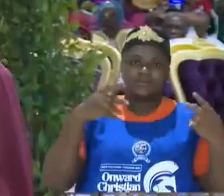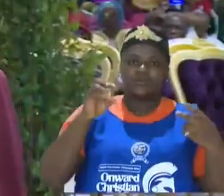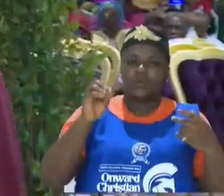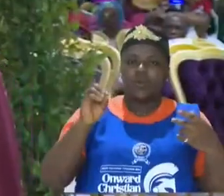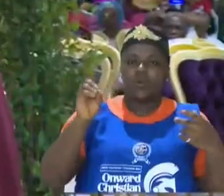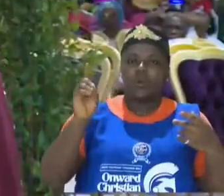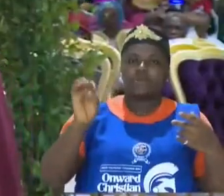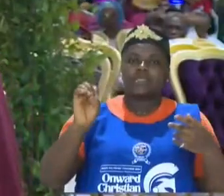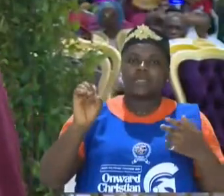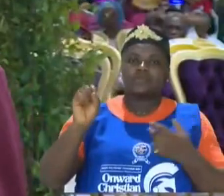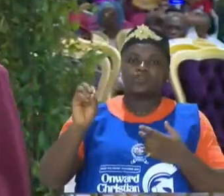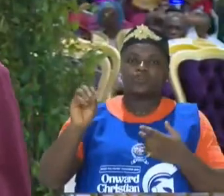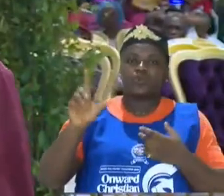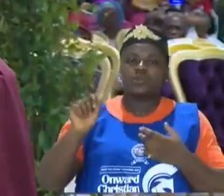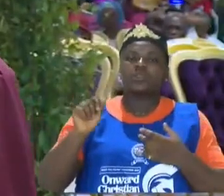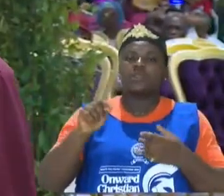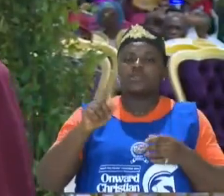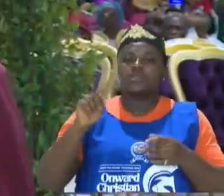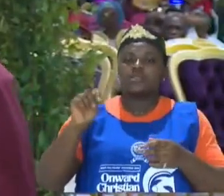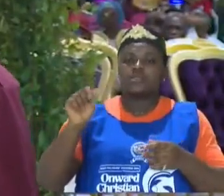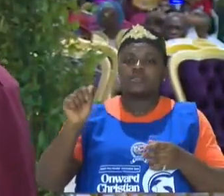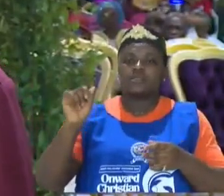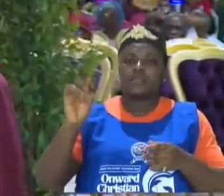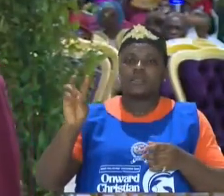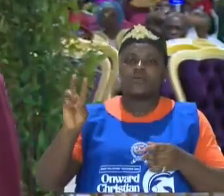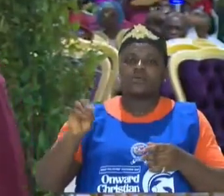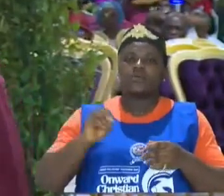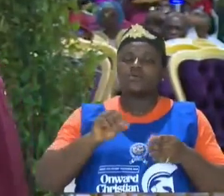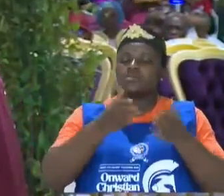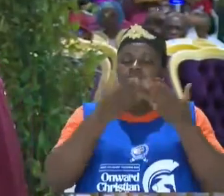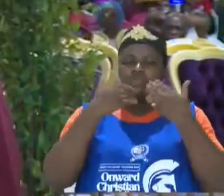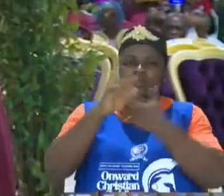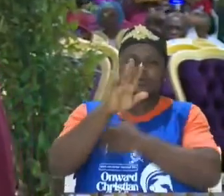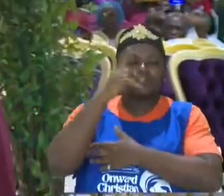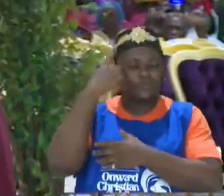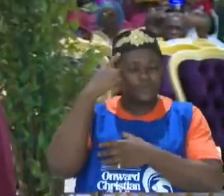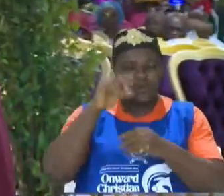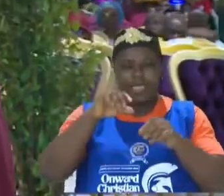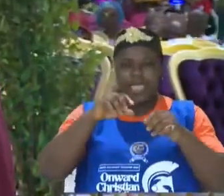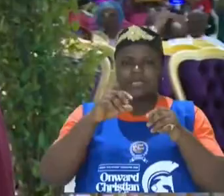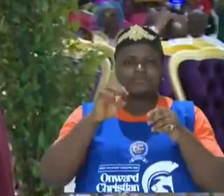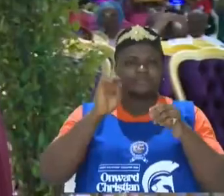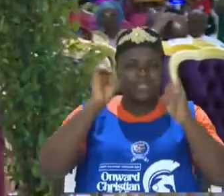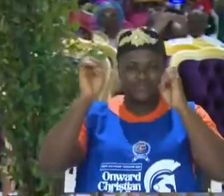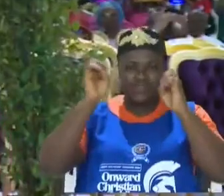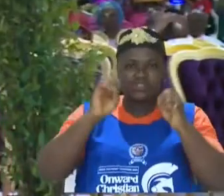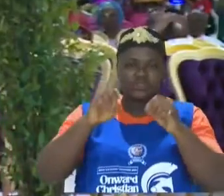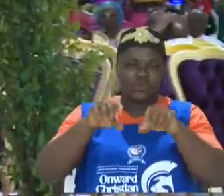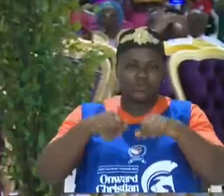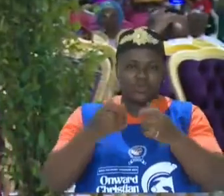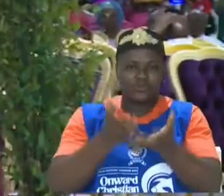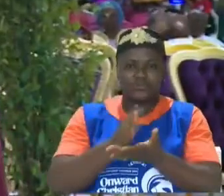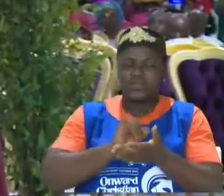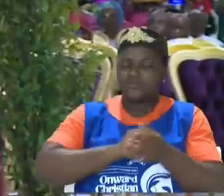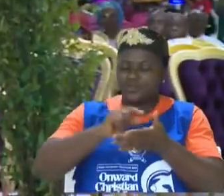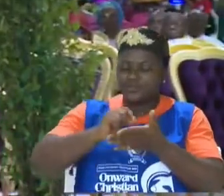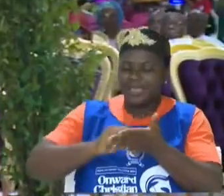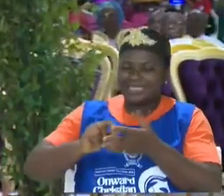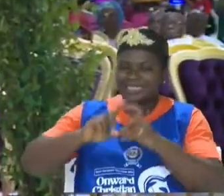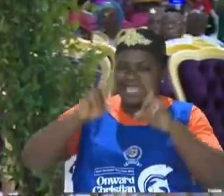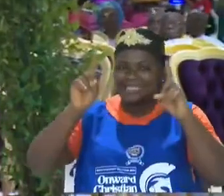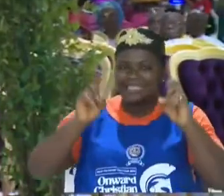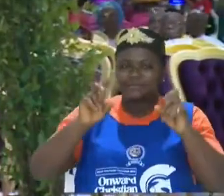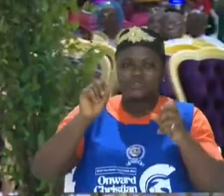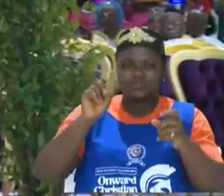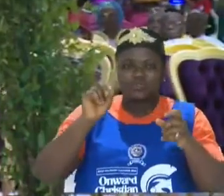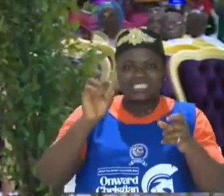for academics breakthrough. I've been writing exam precisely since 2019.